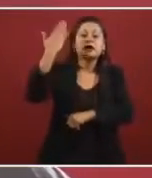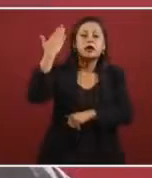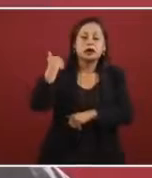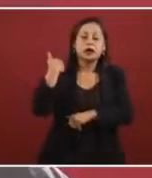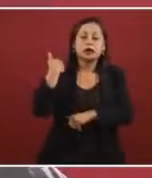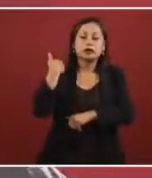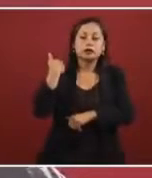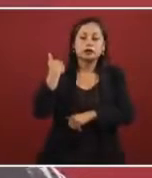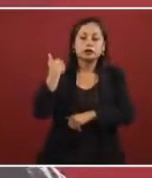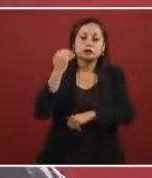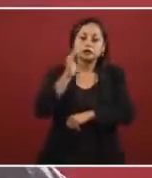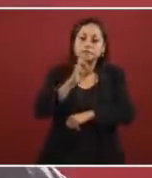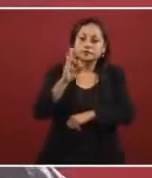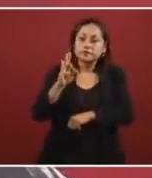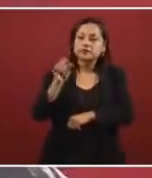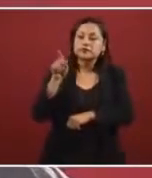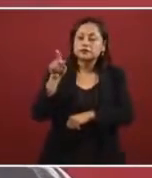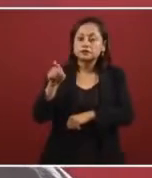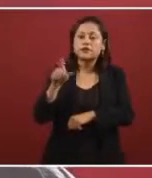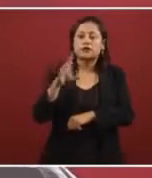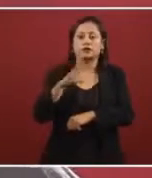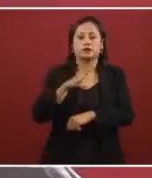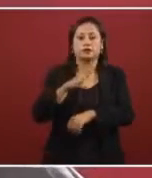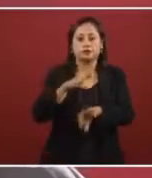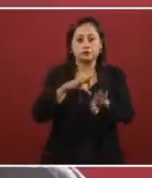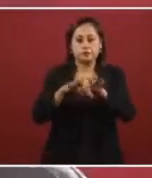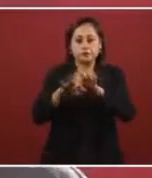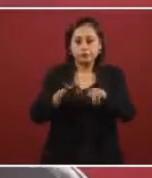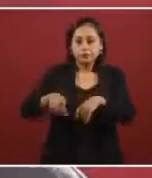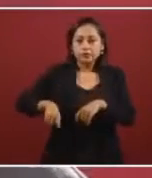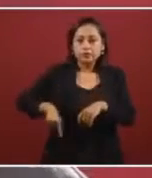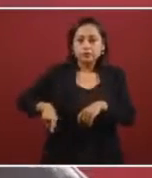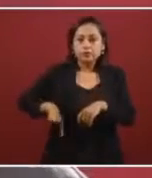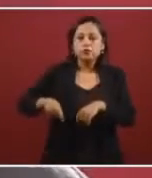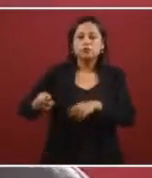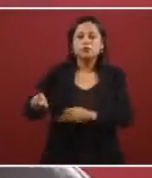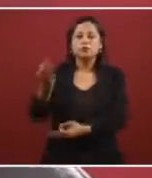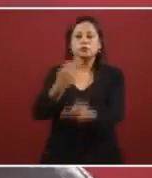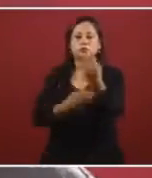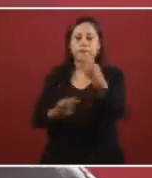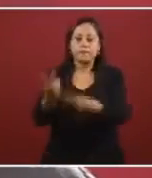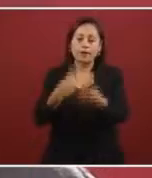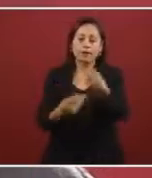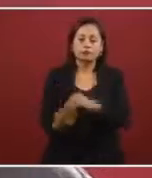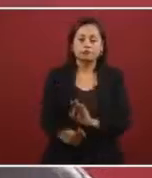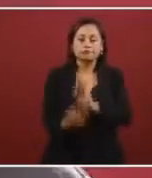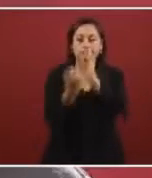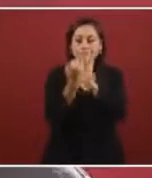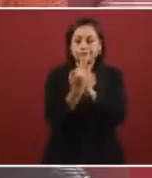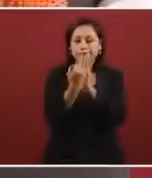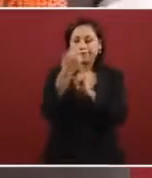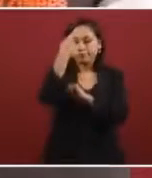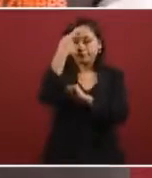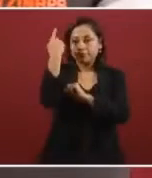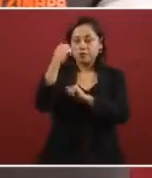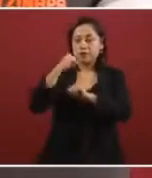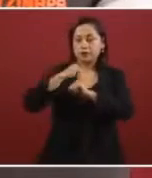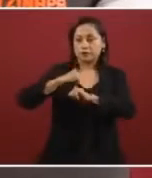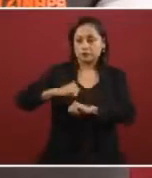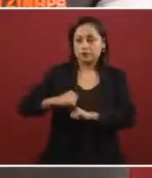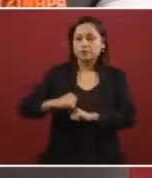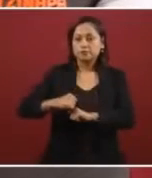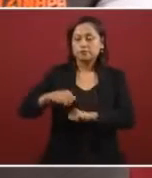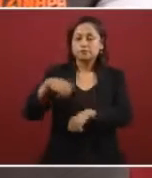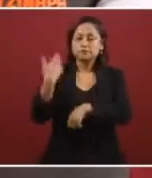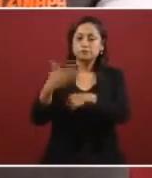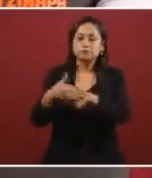a charge a rendir sus to declaraciones render their ministeriales frente a nuestra autoridad. declarations before our panel. A esta unidad acudirán This la próxima unit